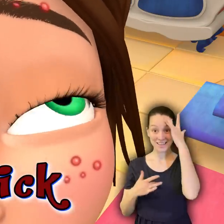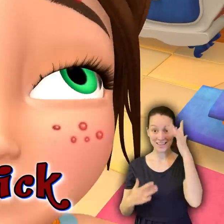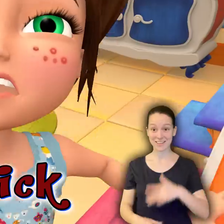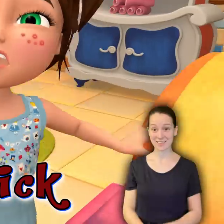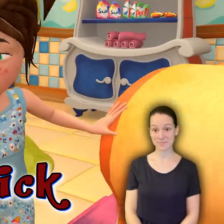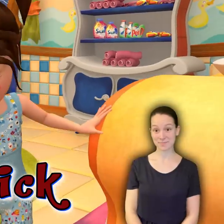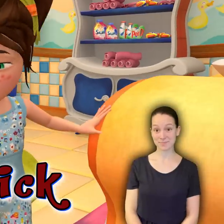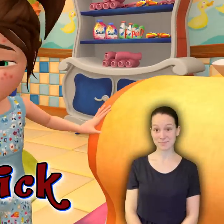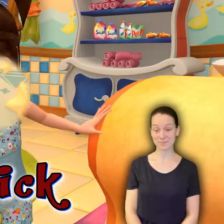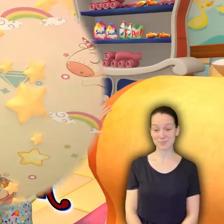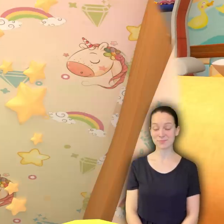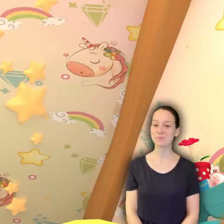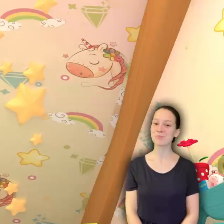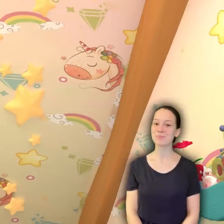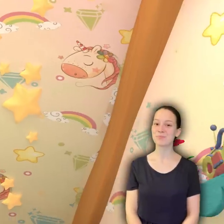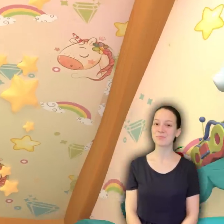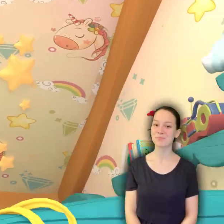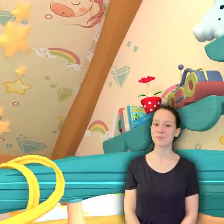faking sick